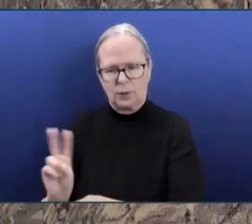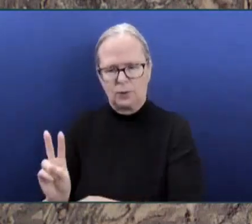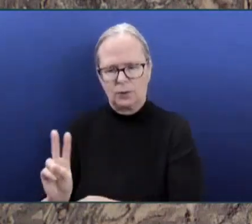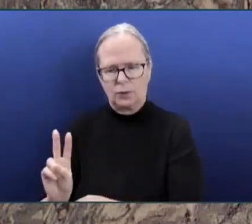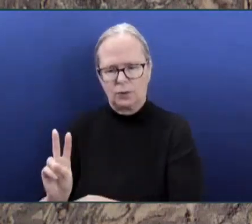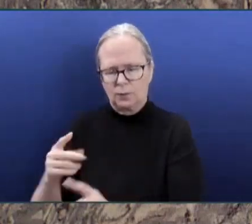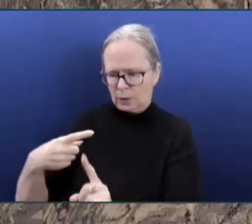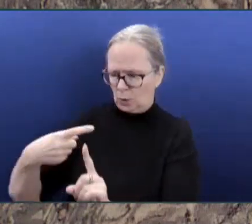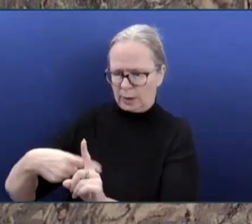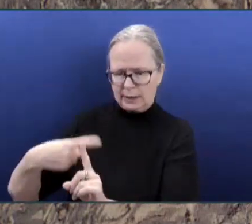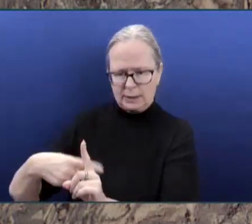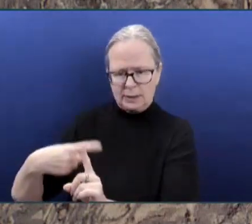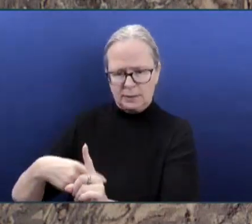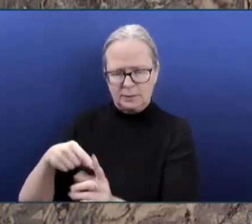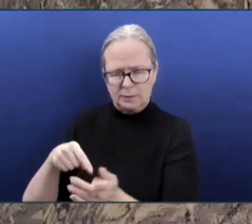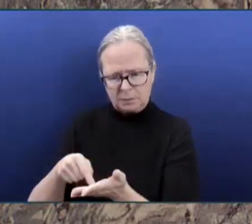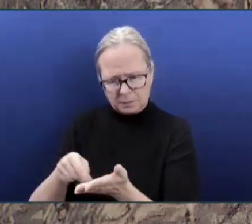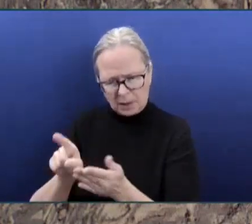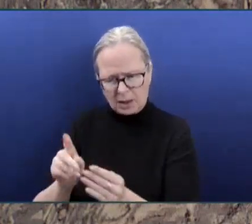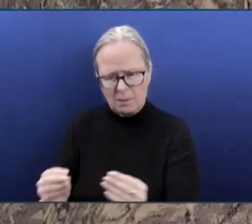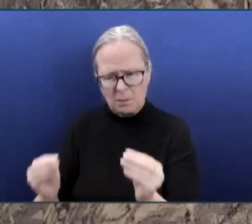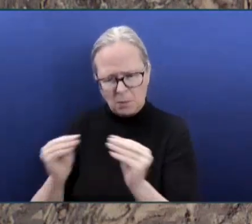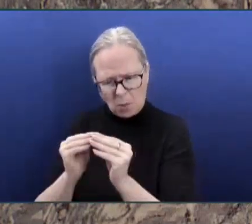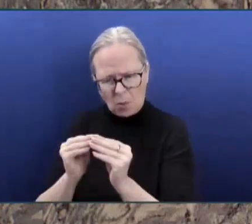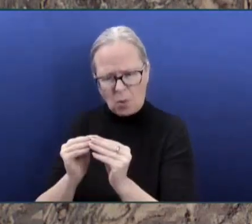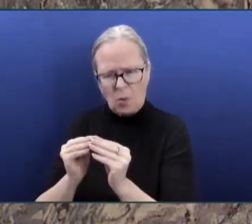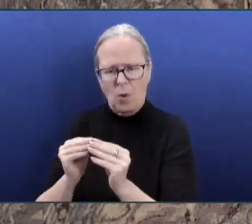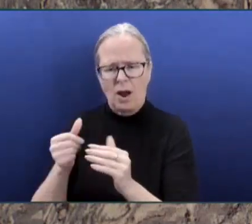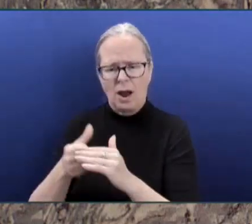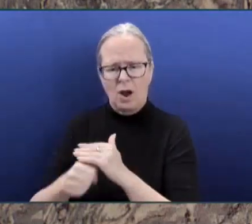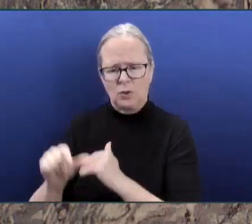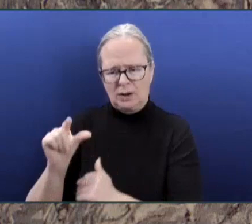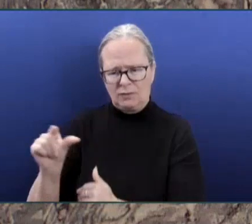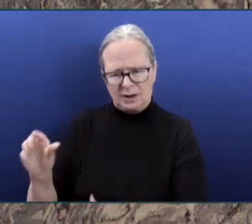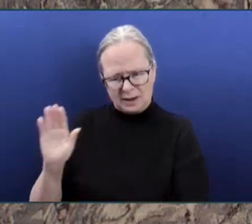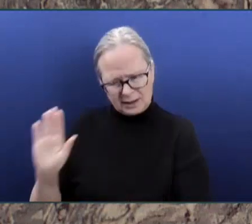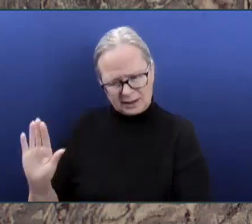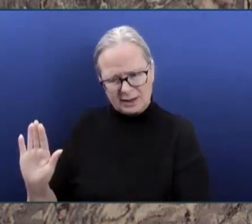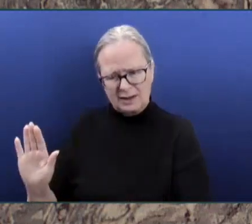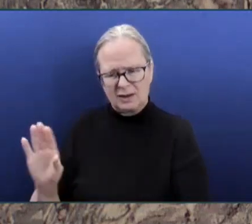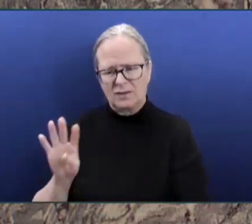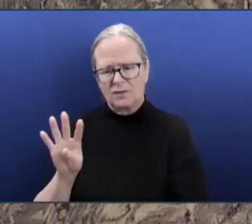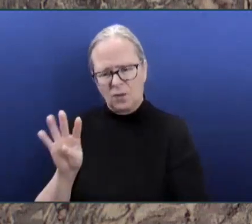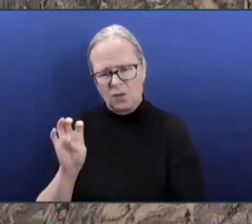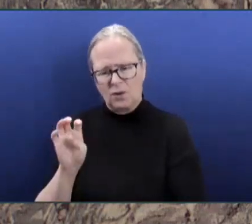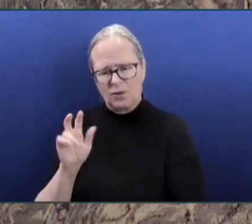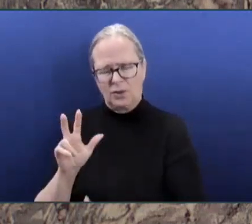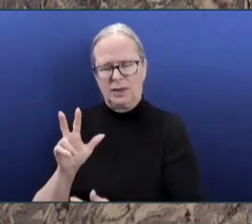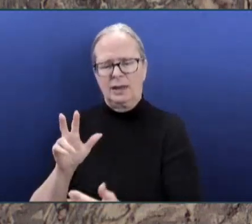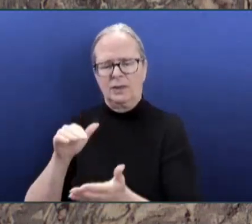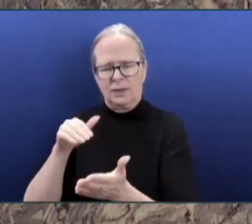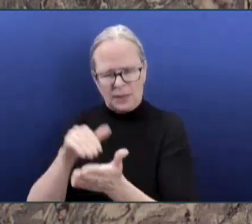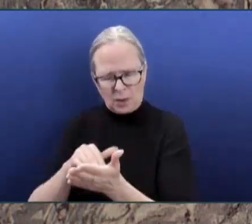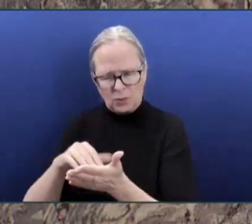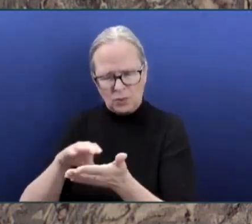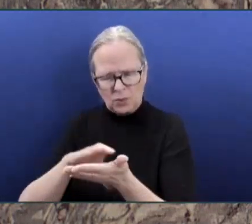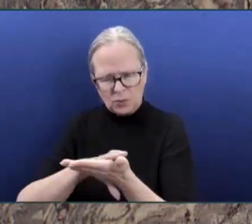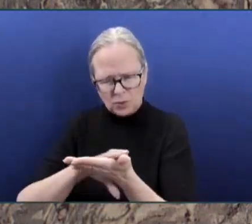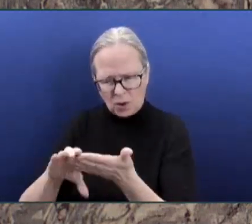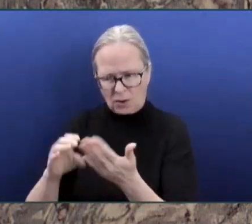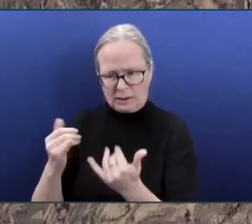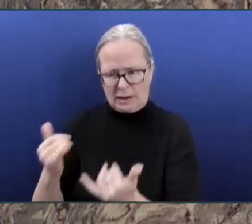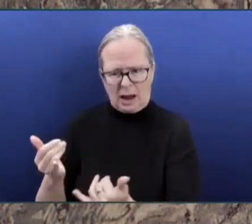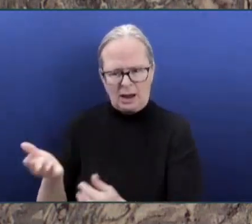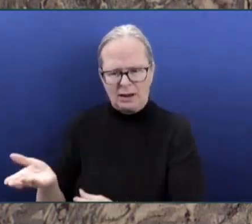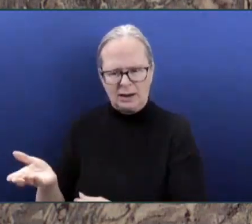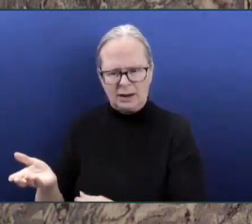government. That is a fact. So instead of getting housed, people are getting hosed by this Premier and this NDP government, and it's completely